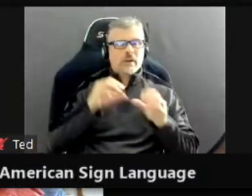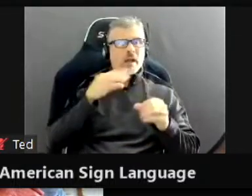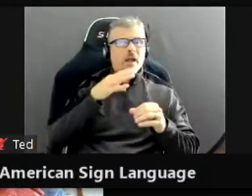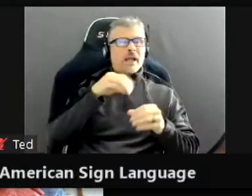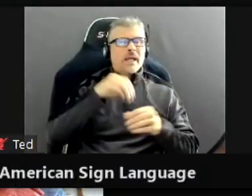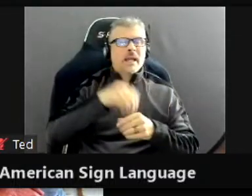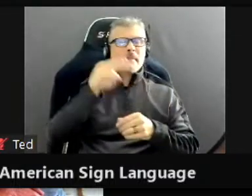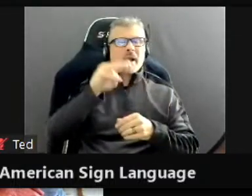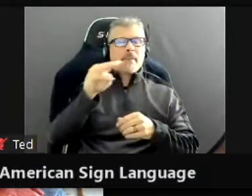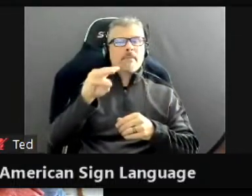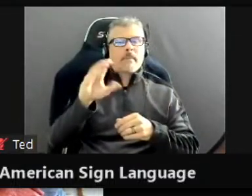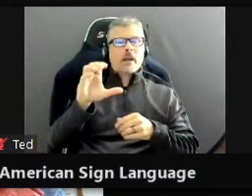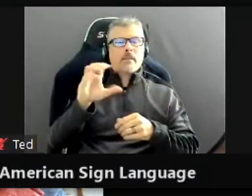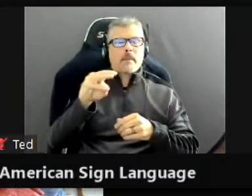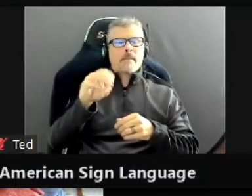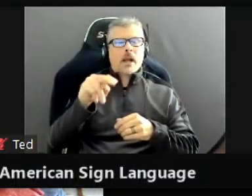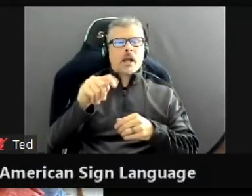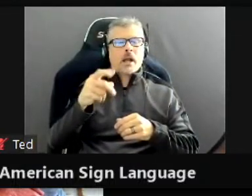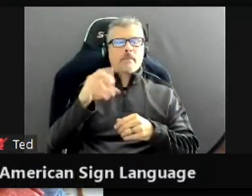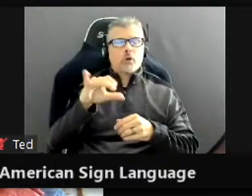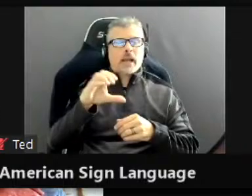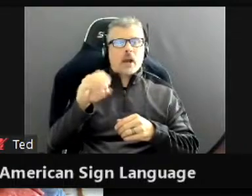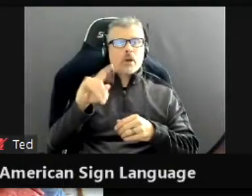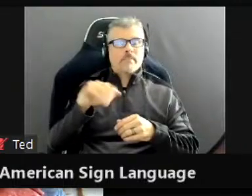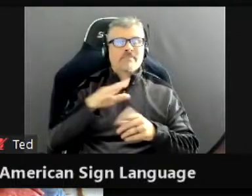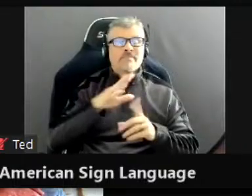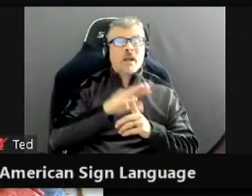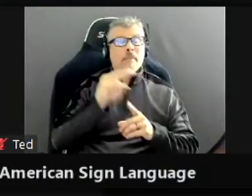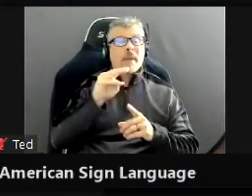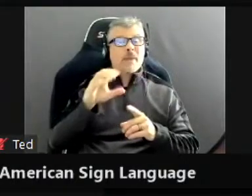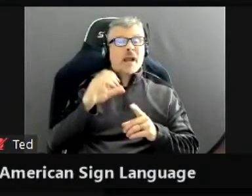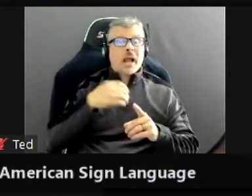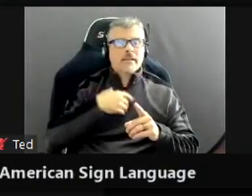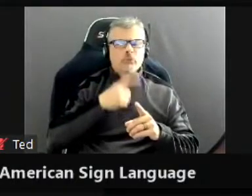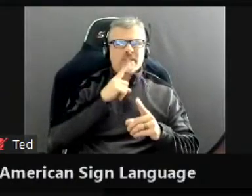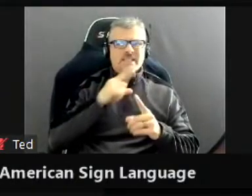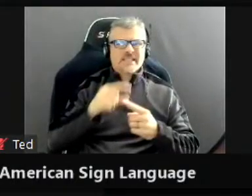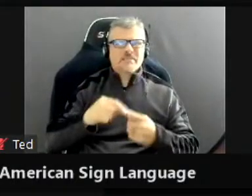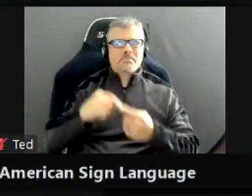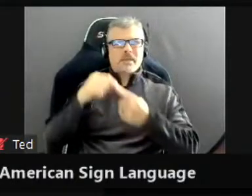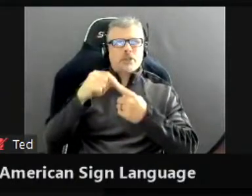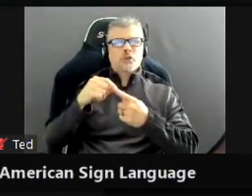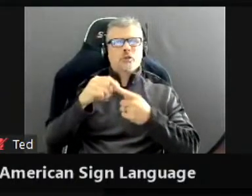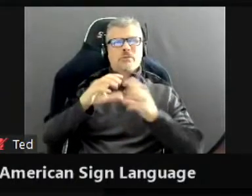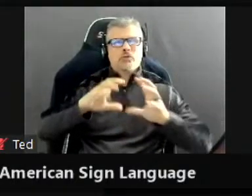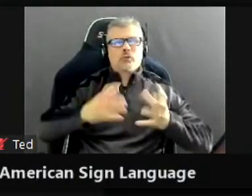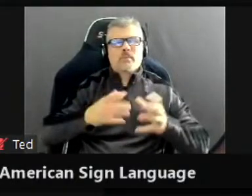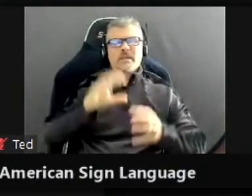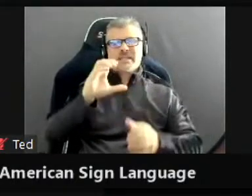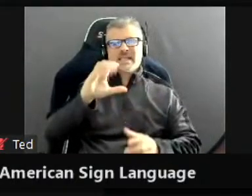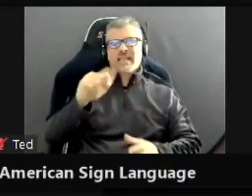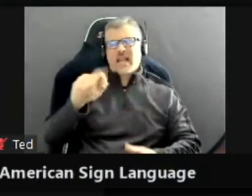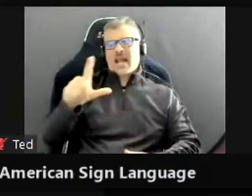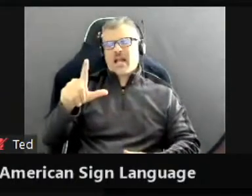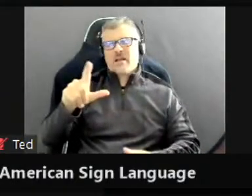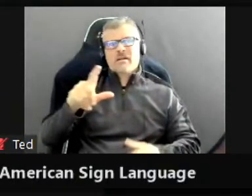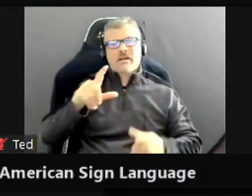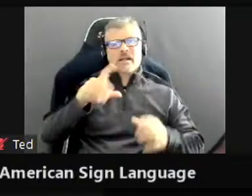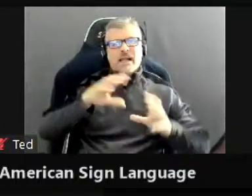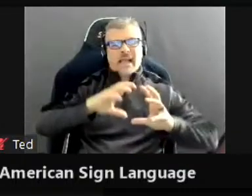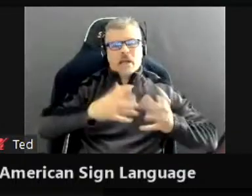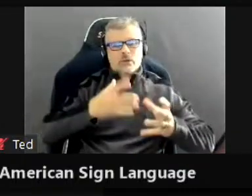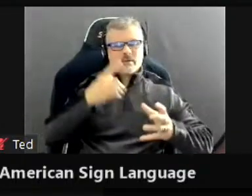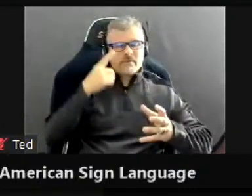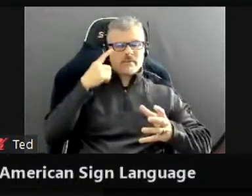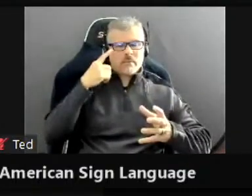County. And Montgomery County has a unique body called CTL, Councils for Exceptional Teaching. I'm